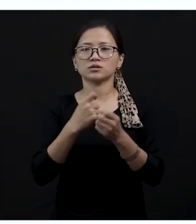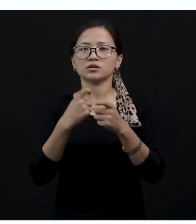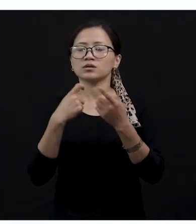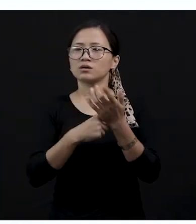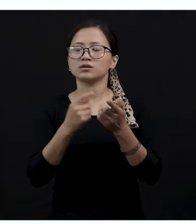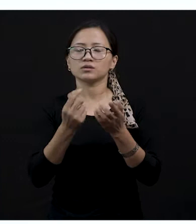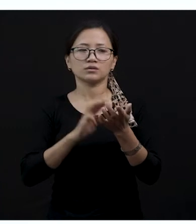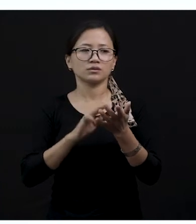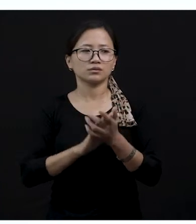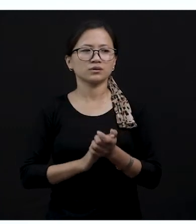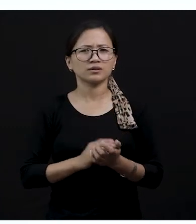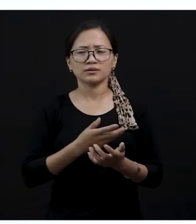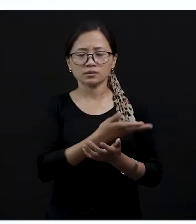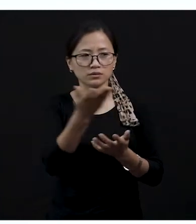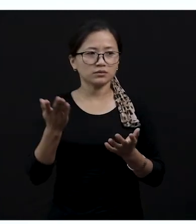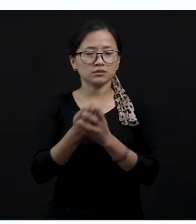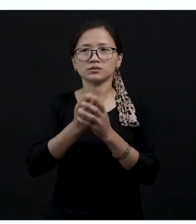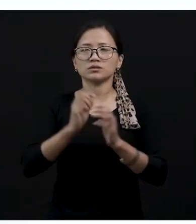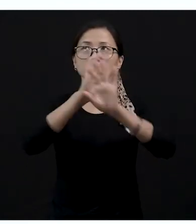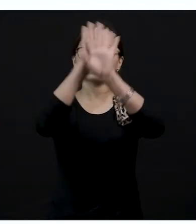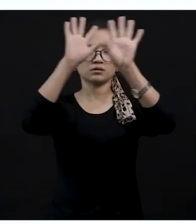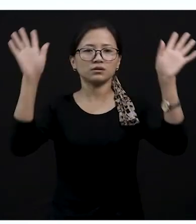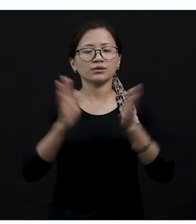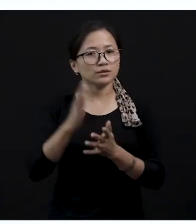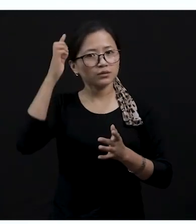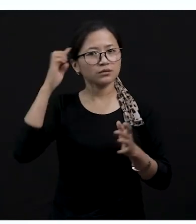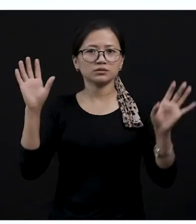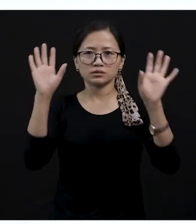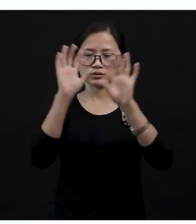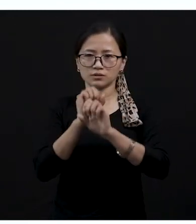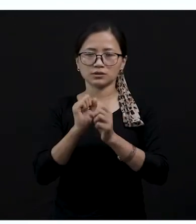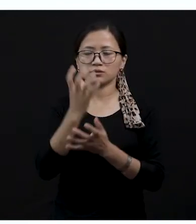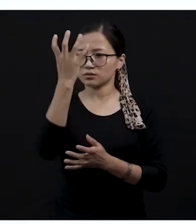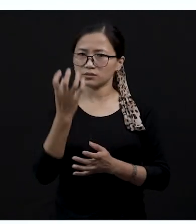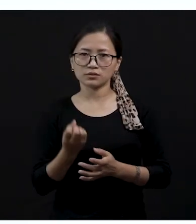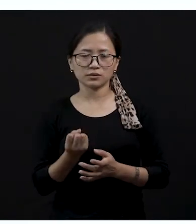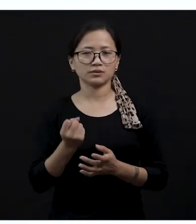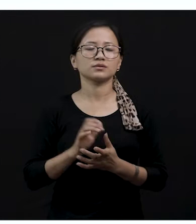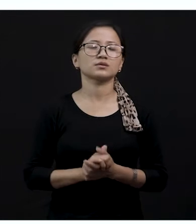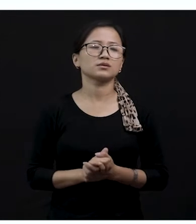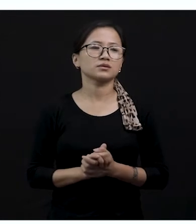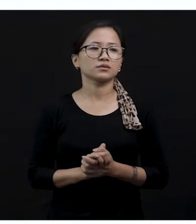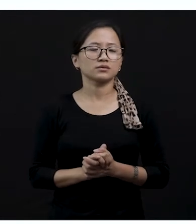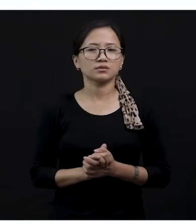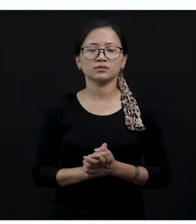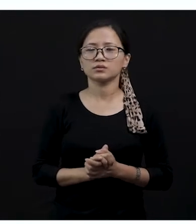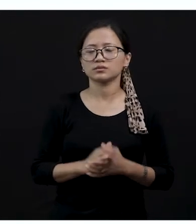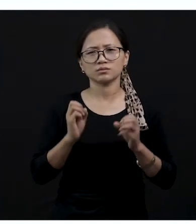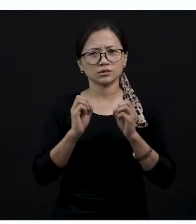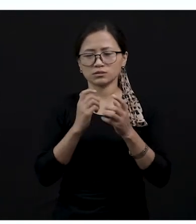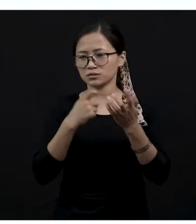gray. That means everything was going down, everything was feeling so low. The sky is also gray, that means